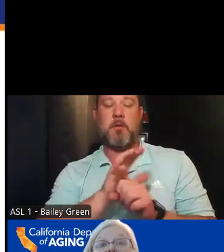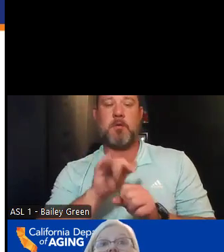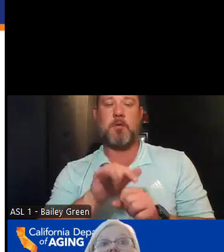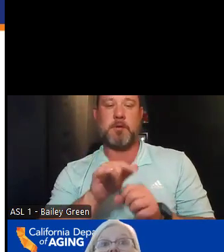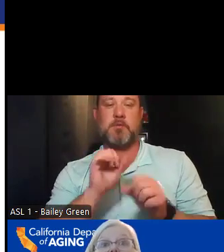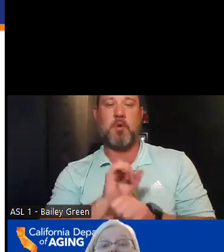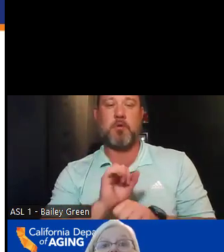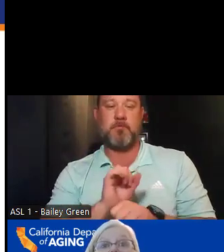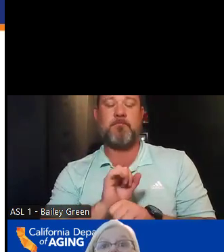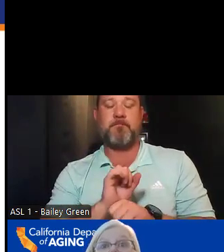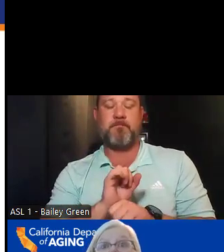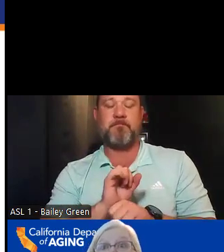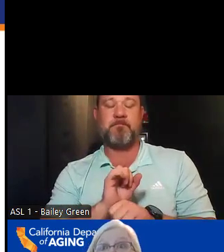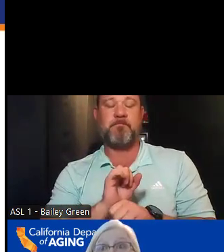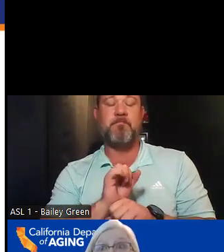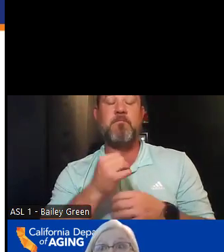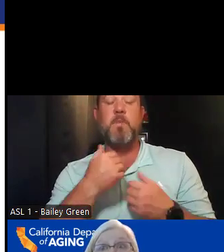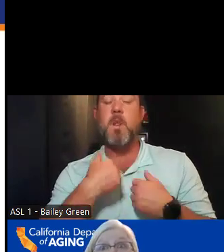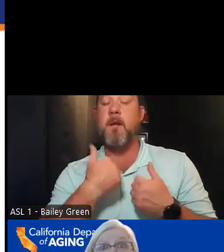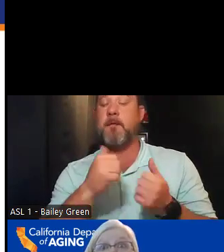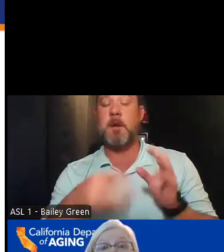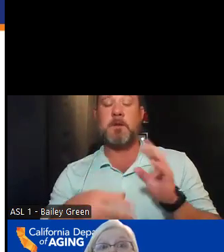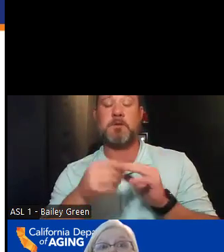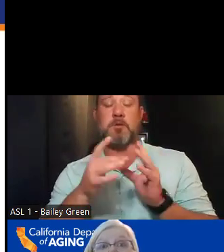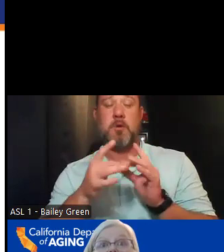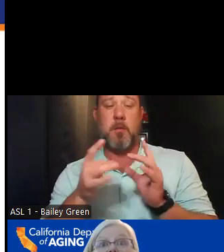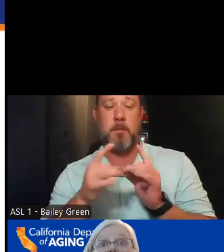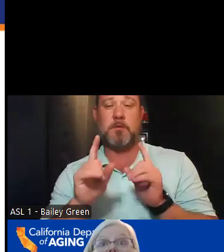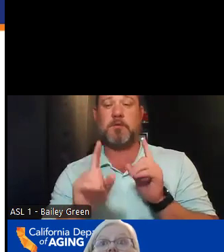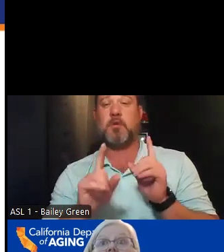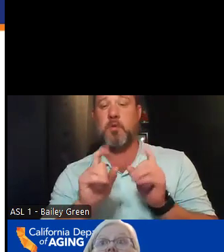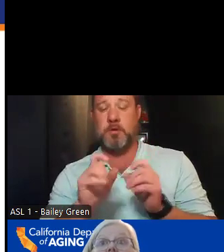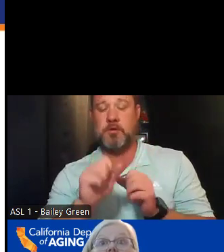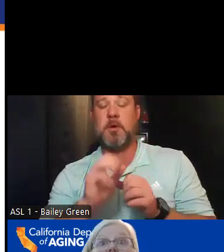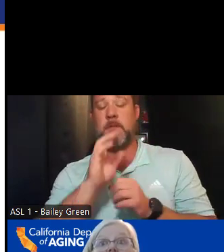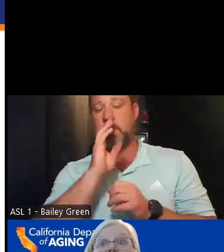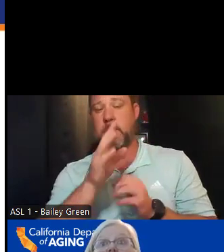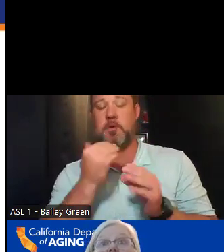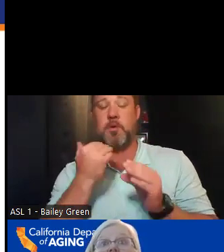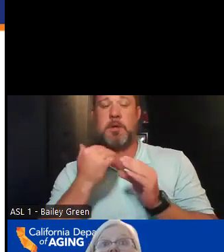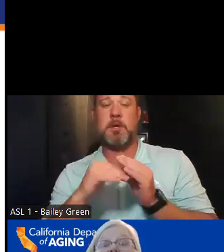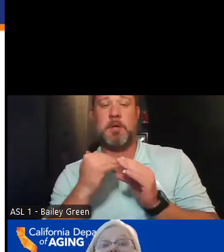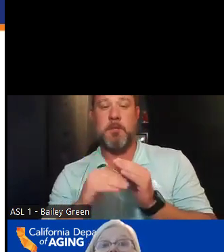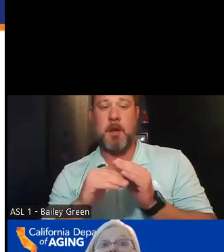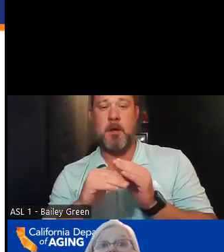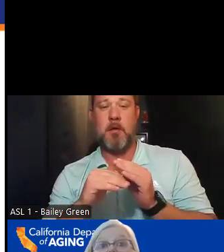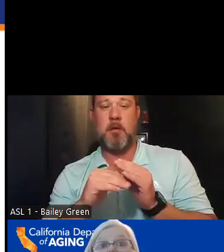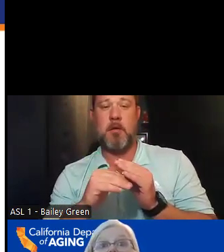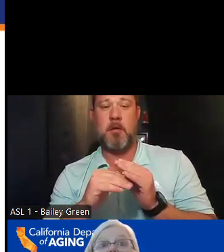of work. And if you have any additional comments or questions, they can be directed to our email address, which